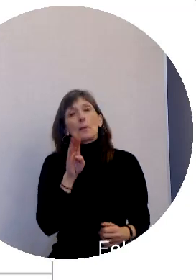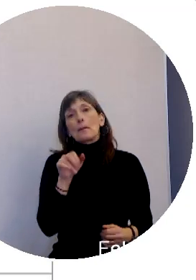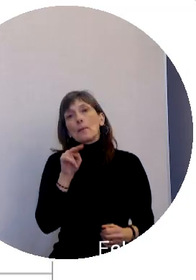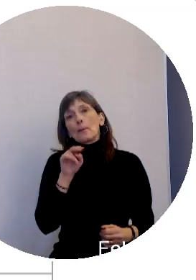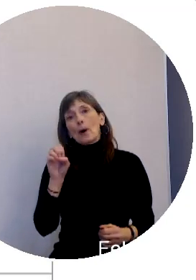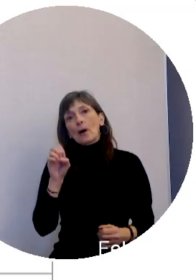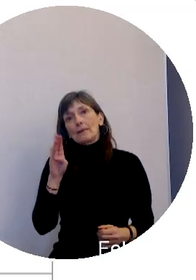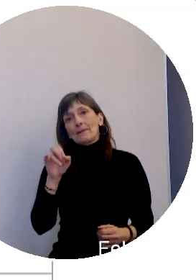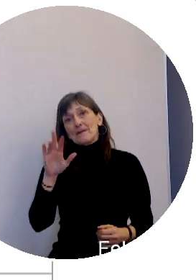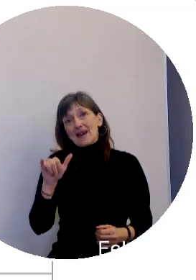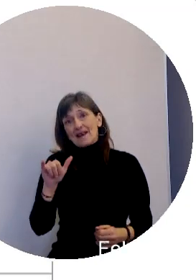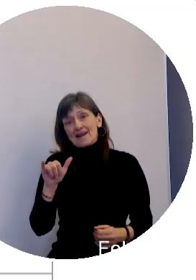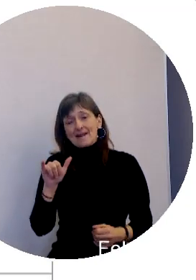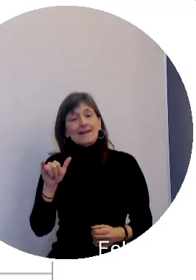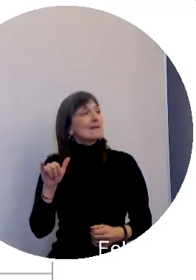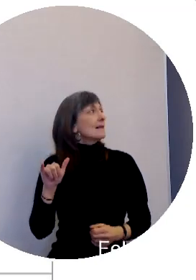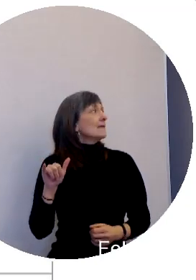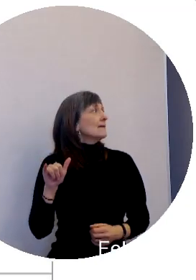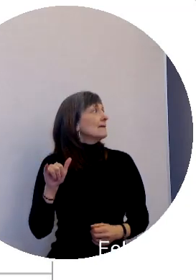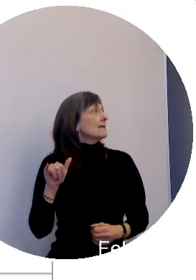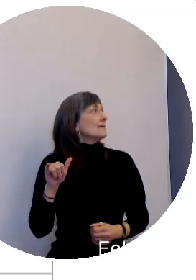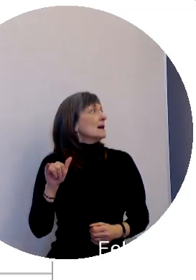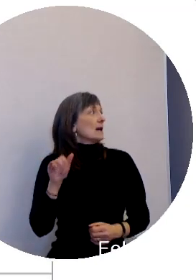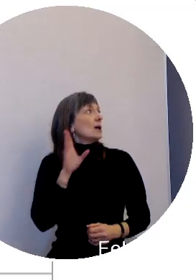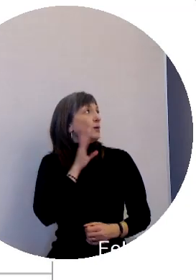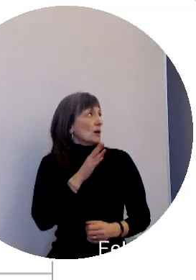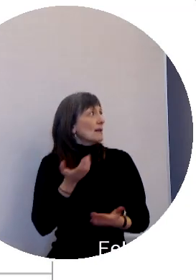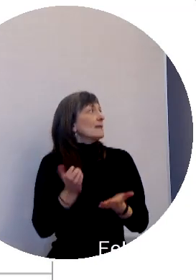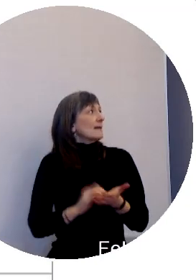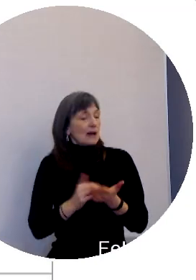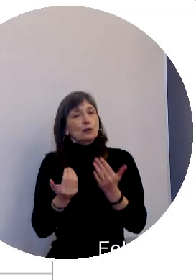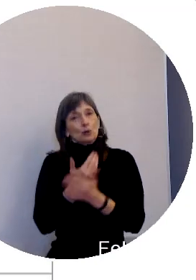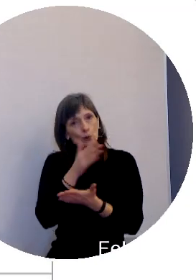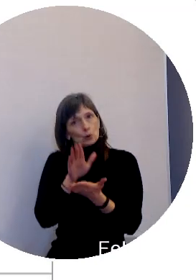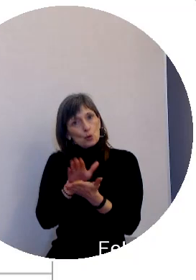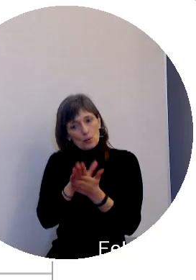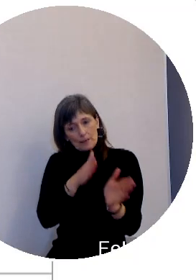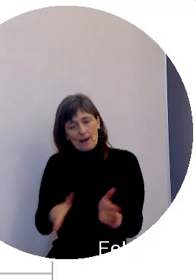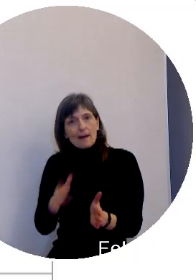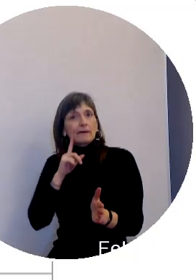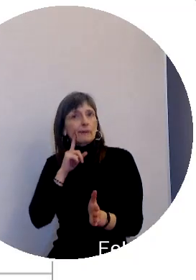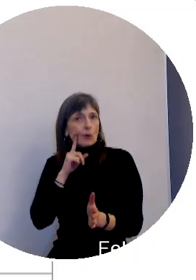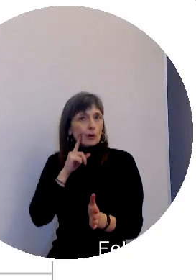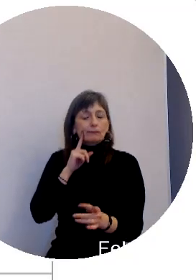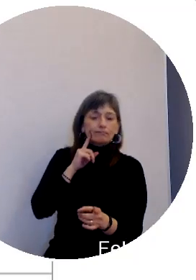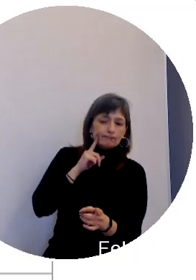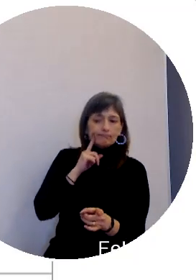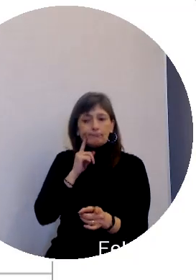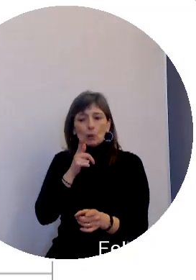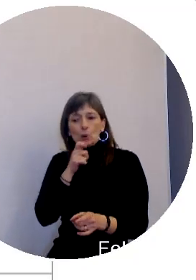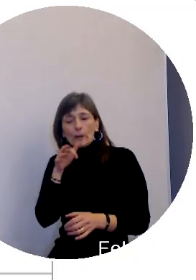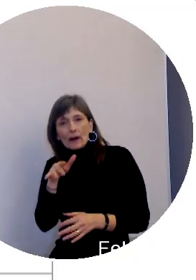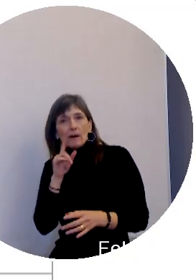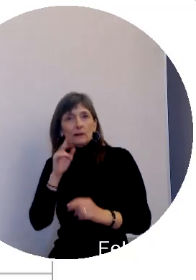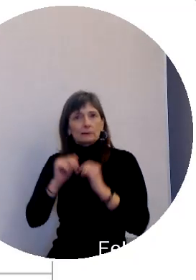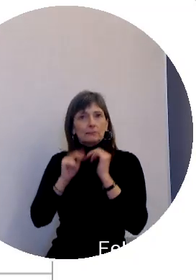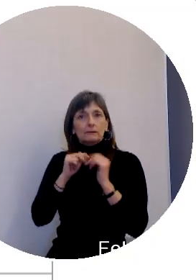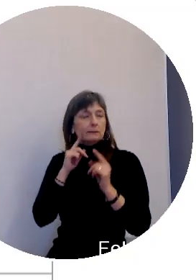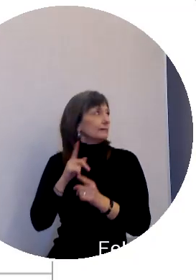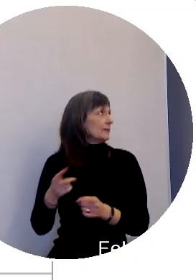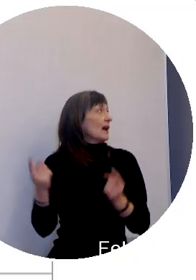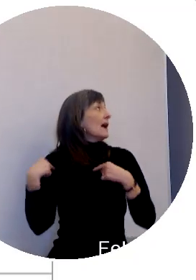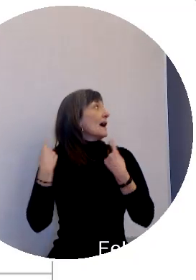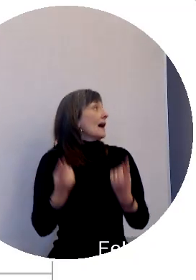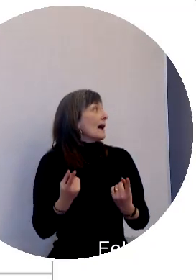Academy on the list for a new school, extension and renovations to J.J. Curling, and a new school as per the long-standing